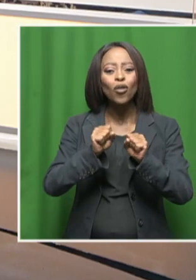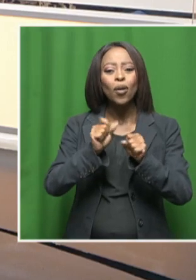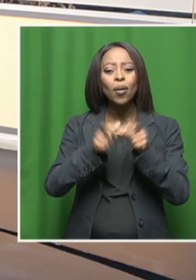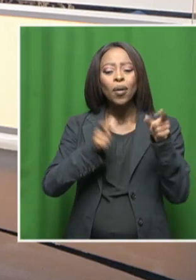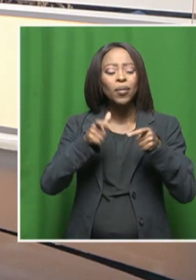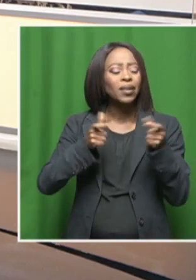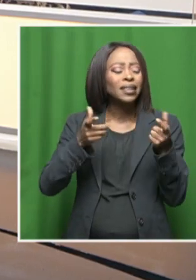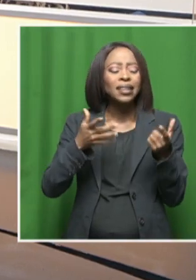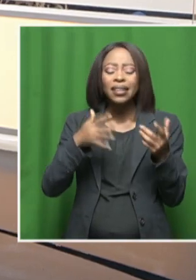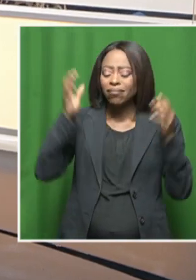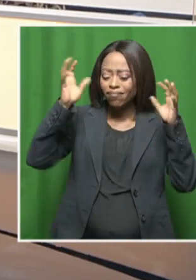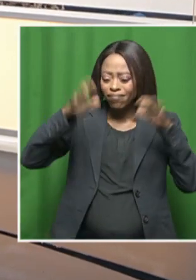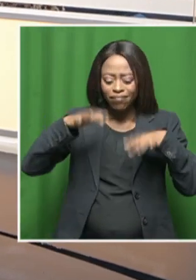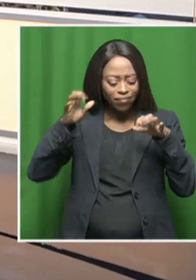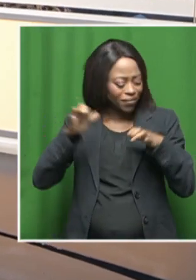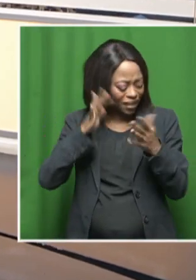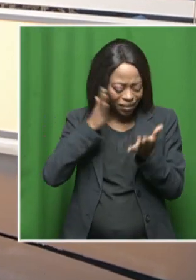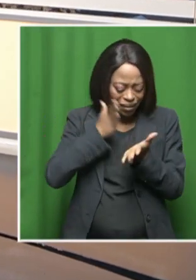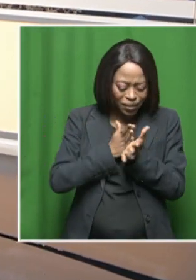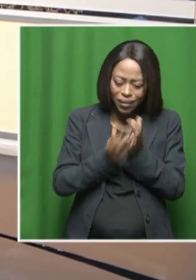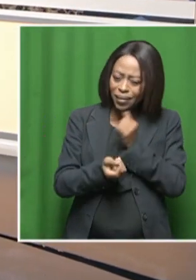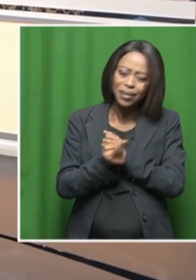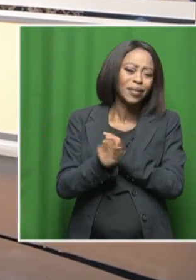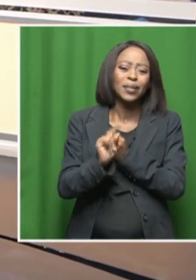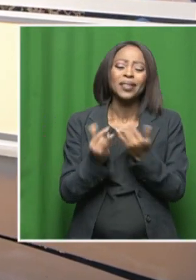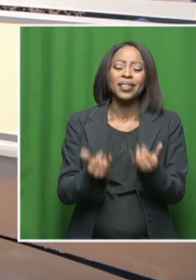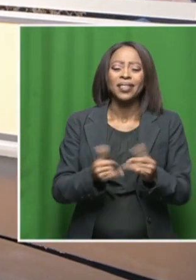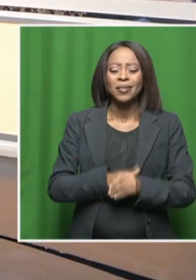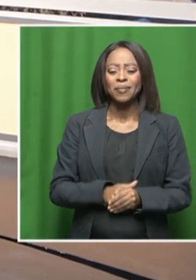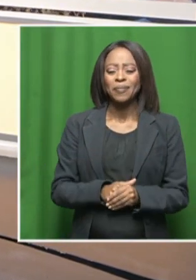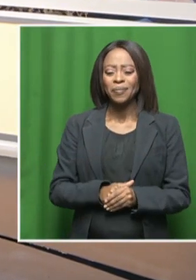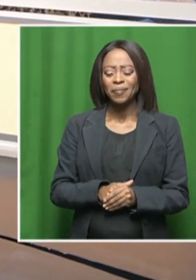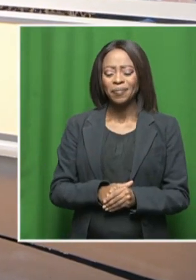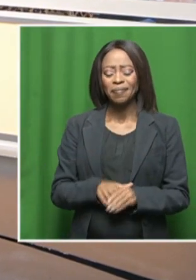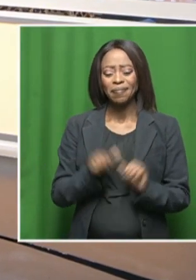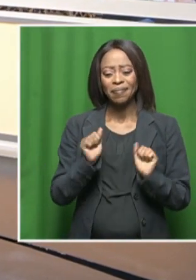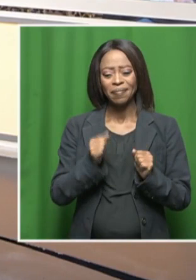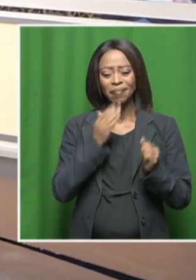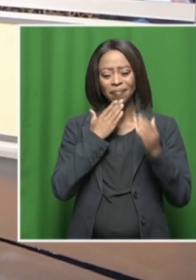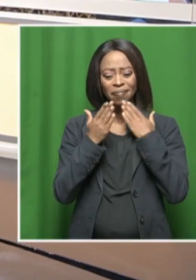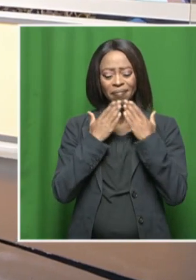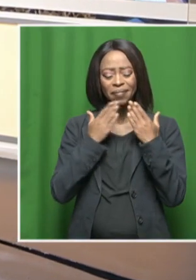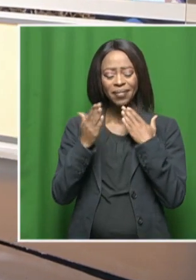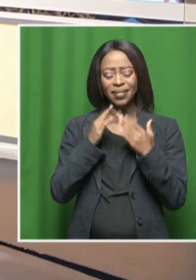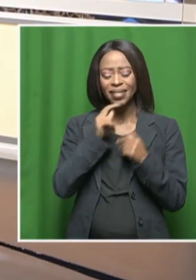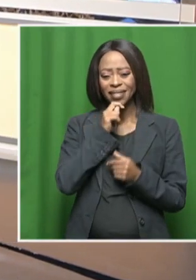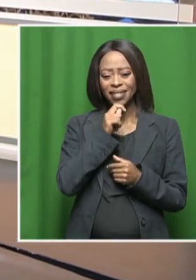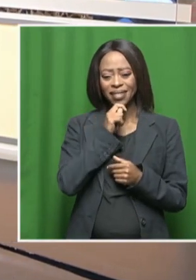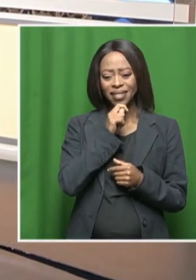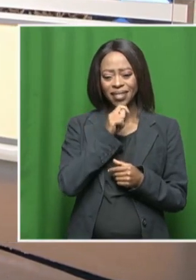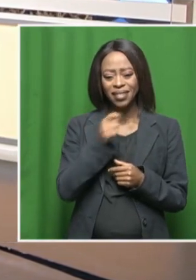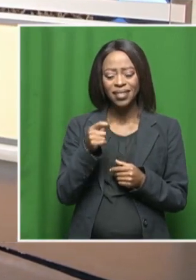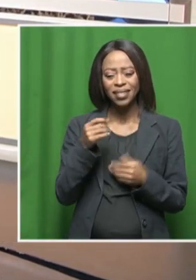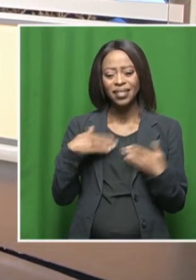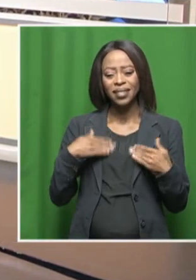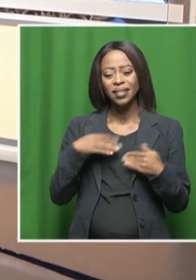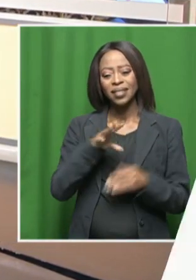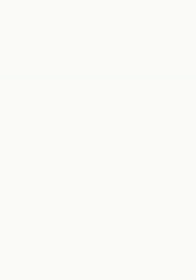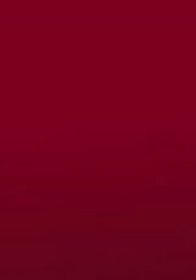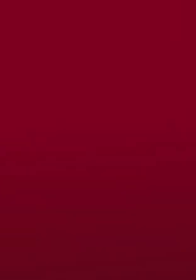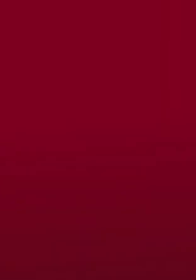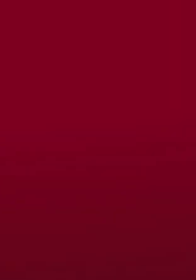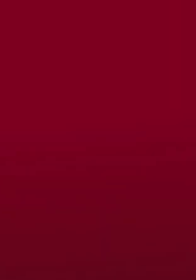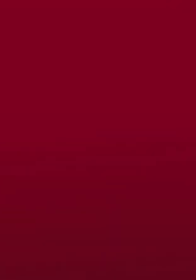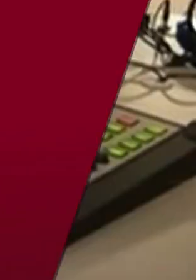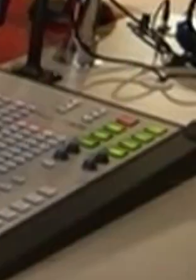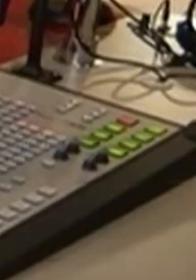rains. So I'm not sure what's going on right now. Yeah, good morning, SK. Happy Thursday to you. Good morning. Happy Thursday, South Africa at stage 6. I'll tell you a